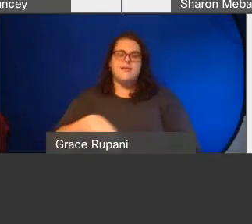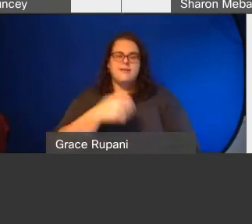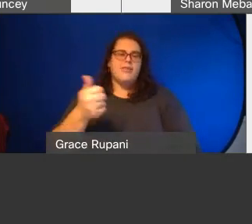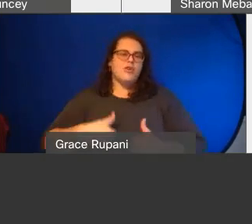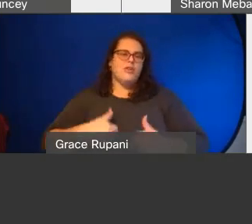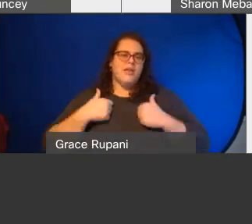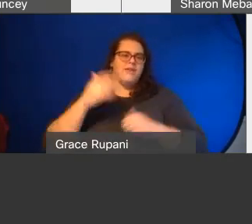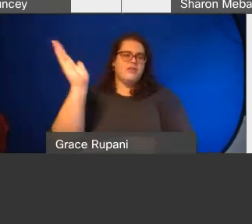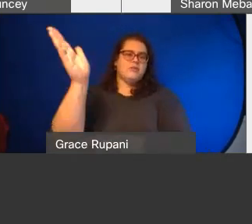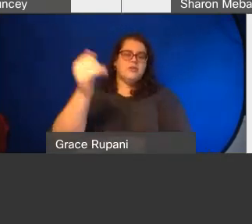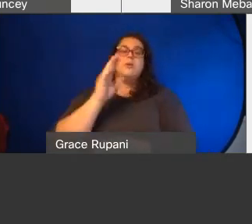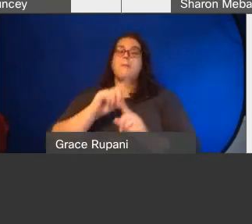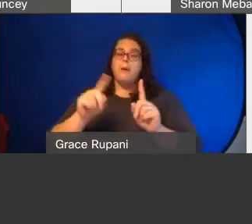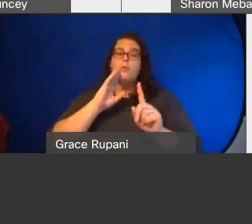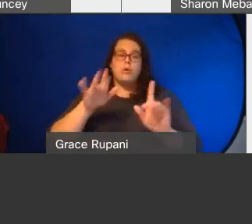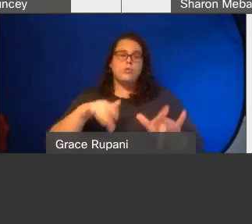that available.